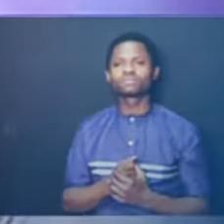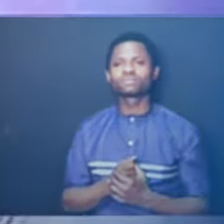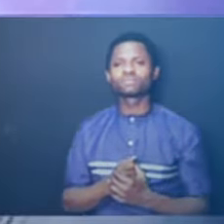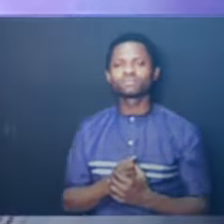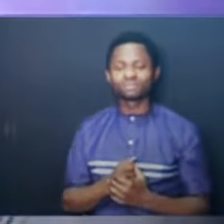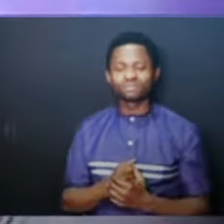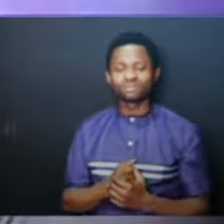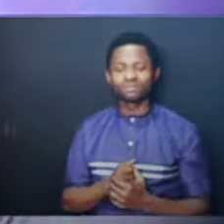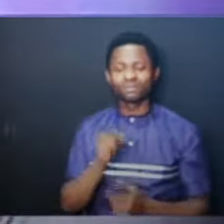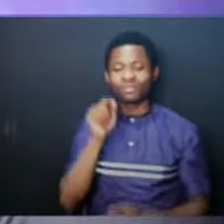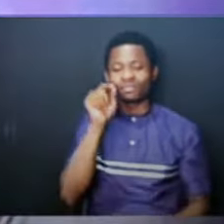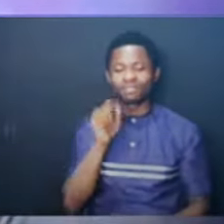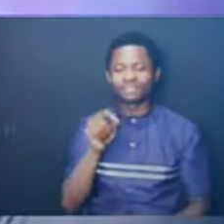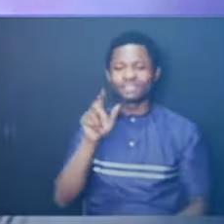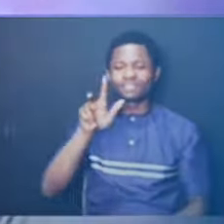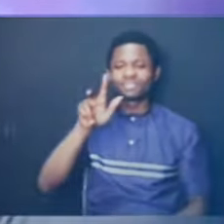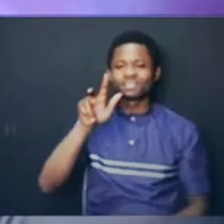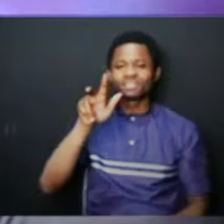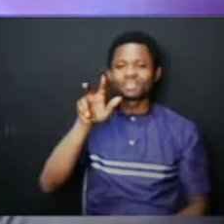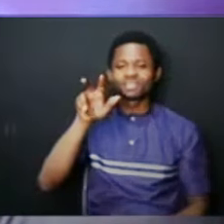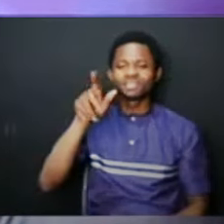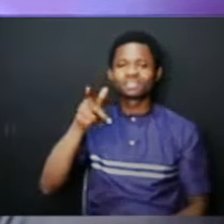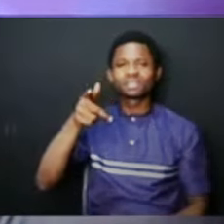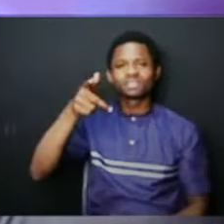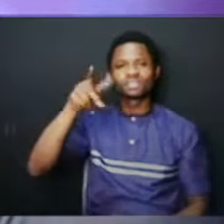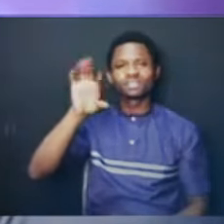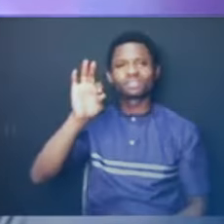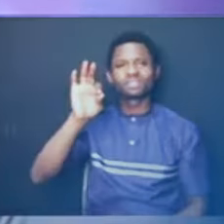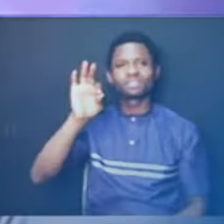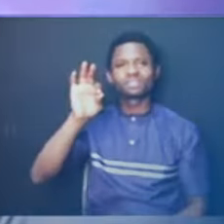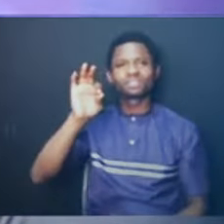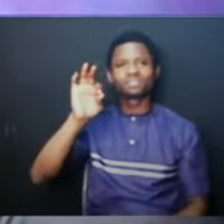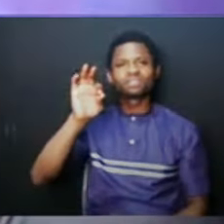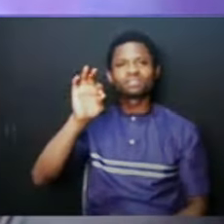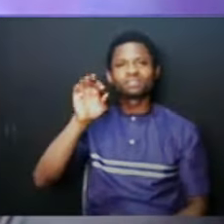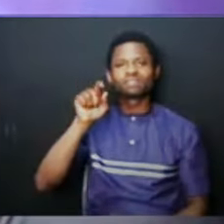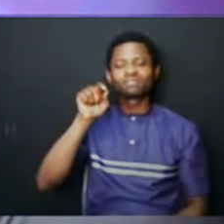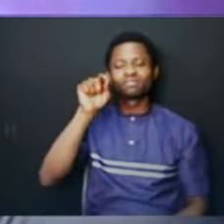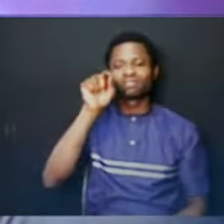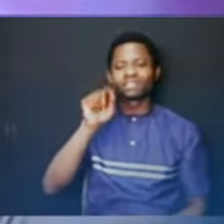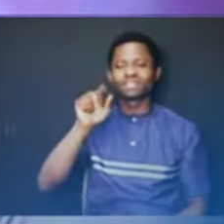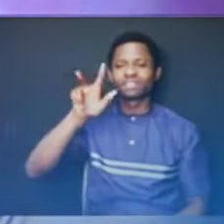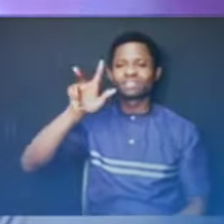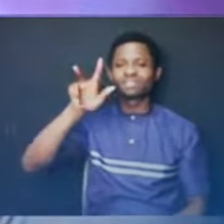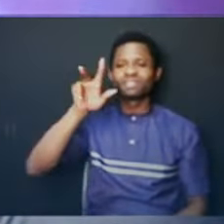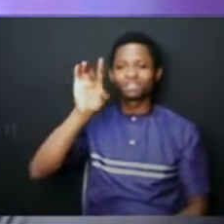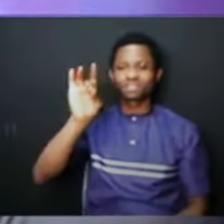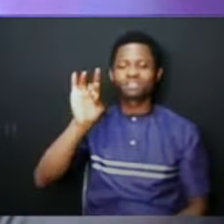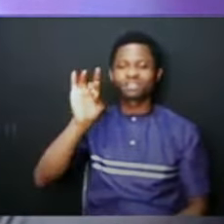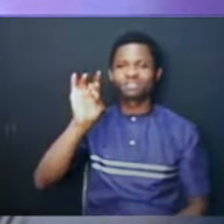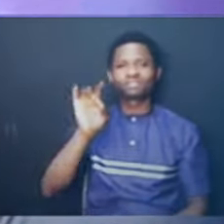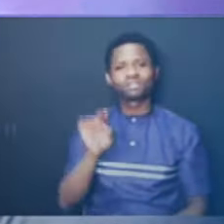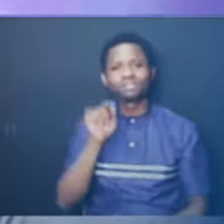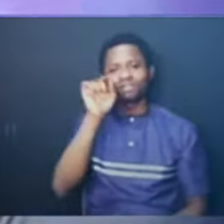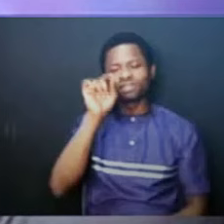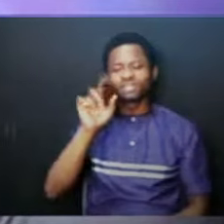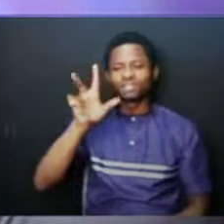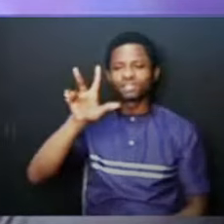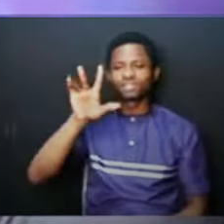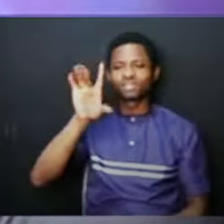verse 39. Na meniji imu edu ya saba akono pa. Okay, verse 38. Let's read verse